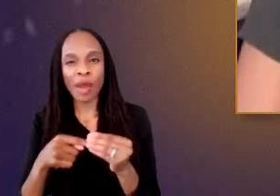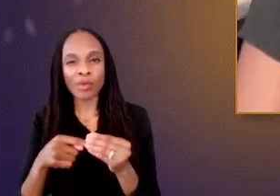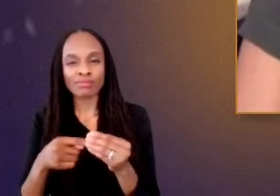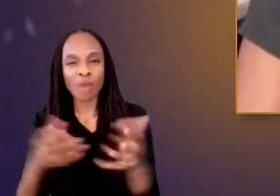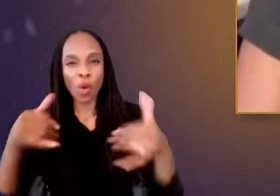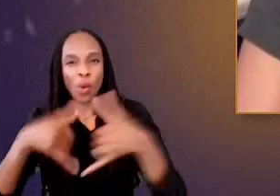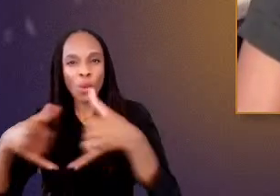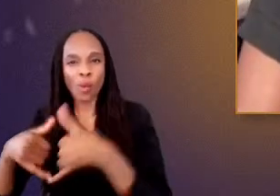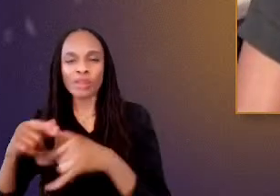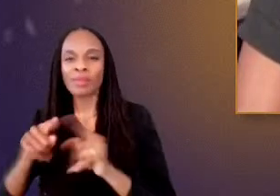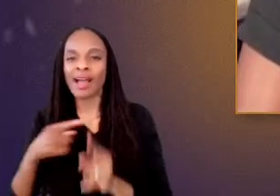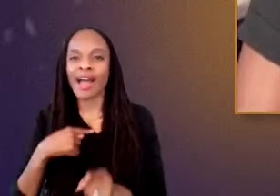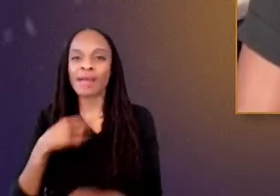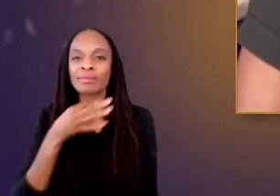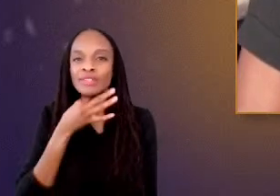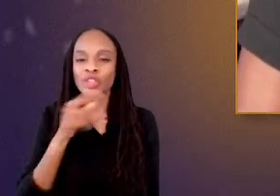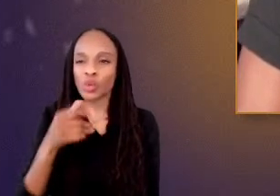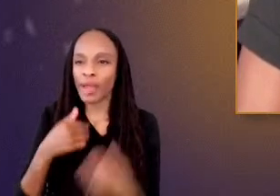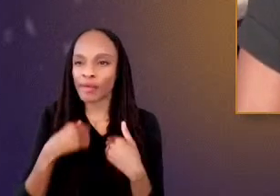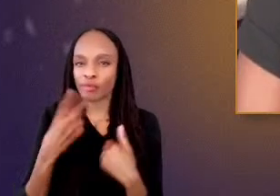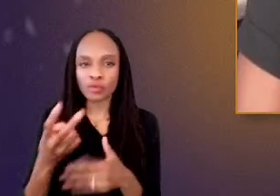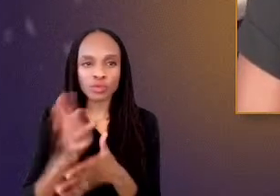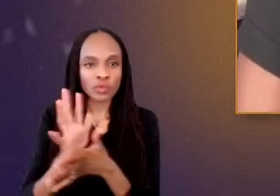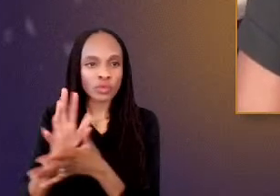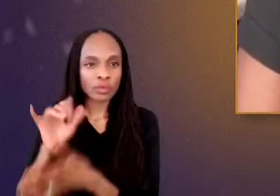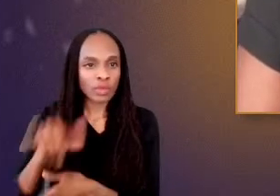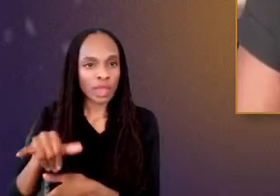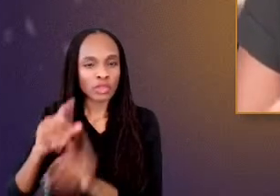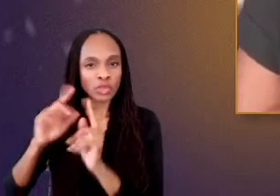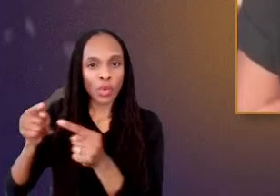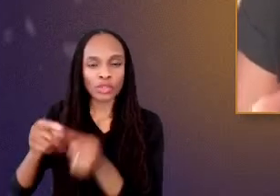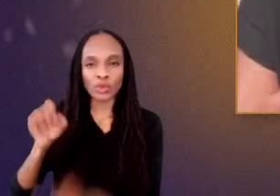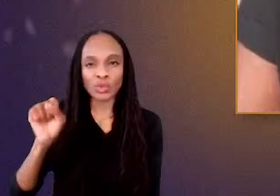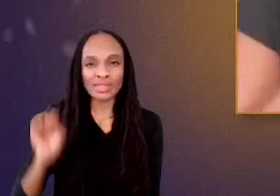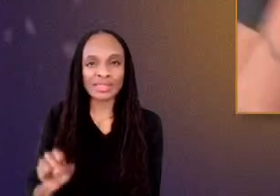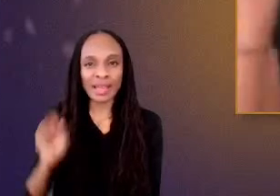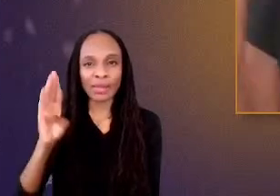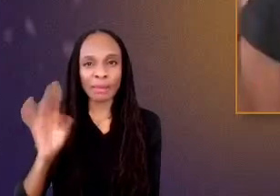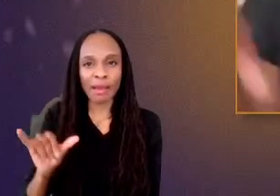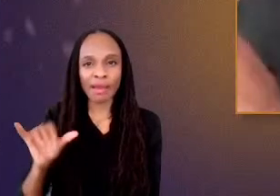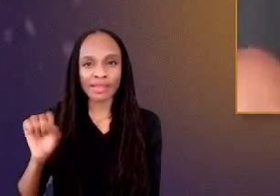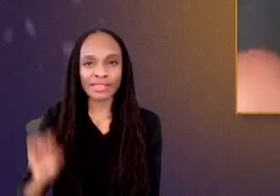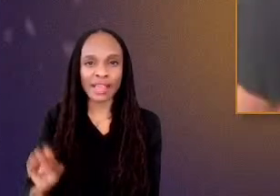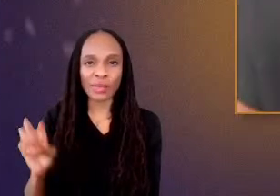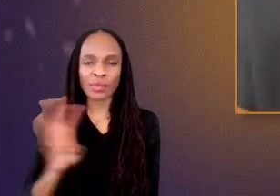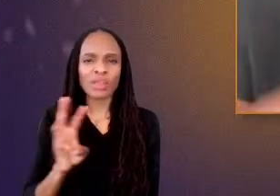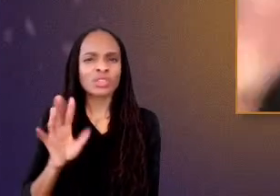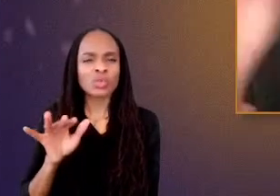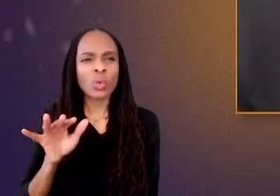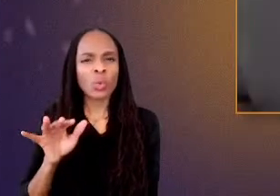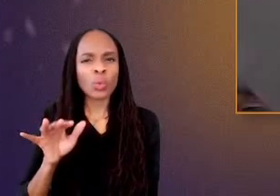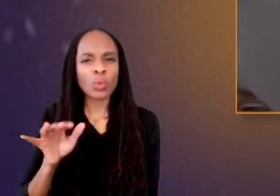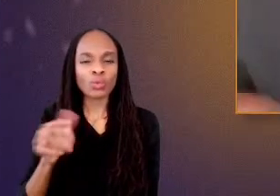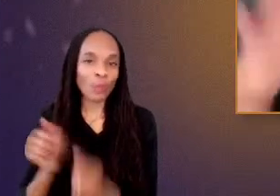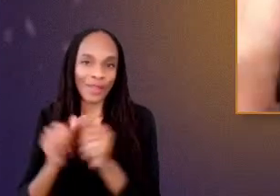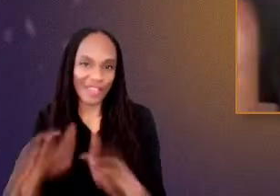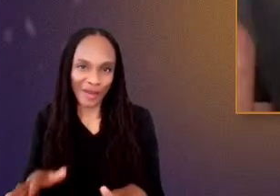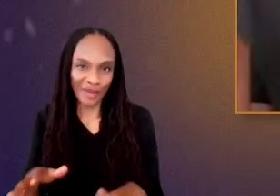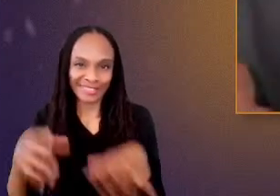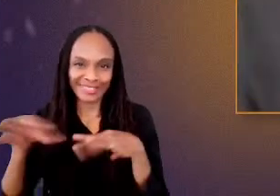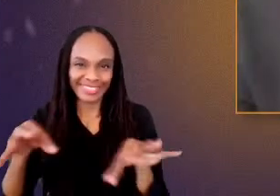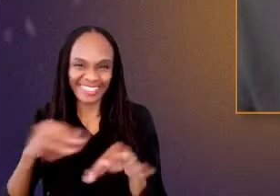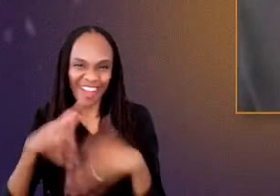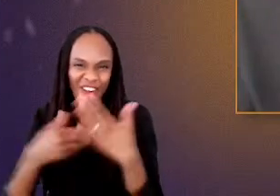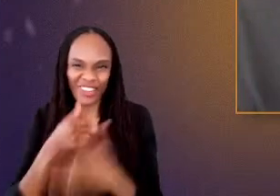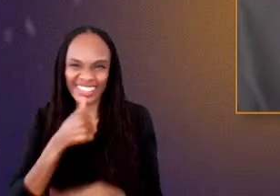I'm curious, you know, you have two films that are going to South By. Do those films, without telling us, you know, your whole, all the